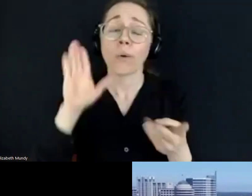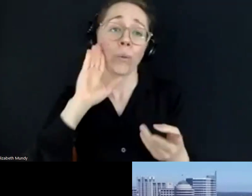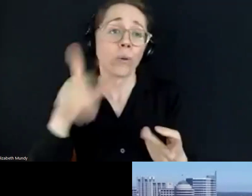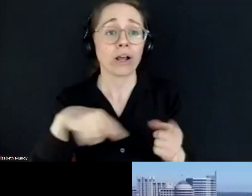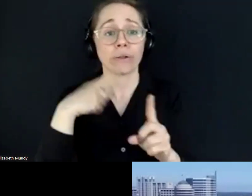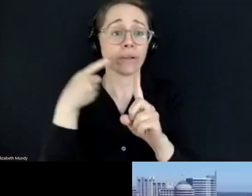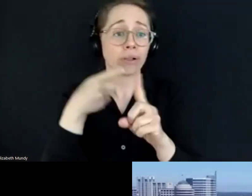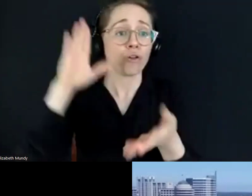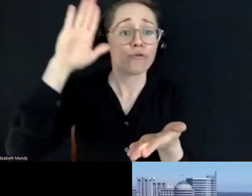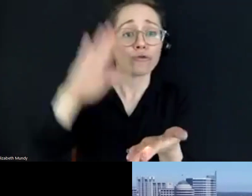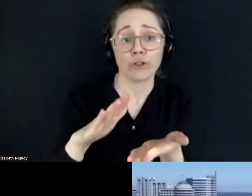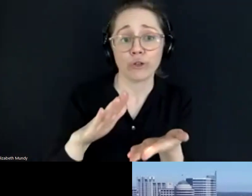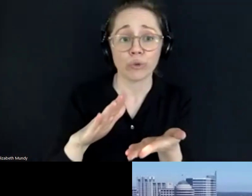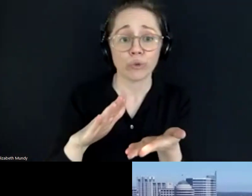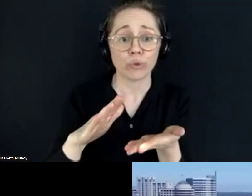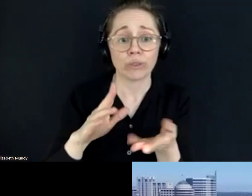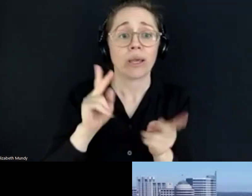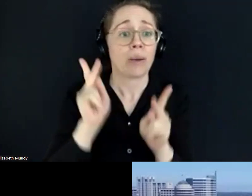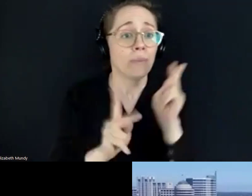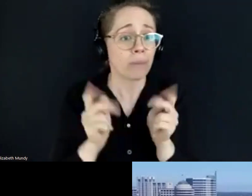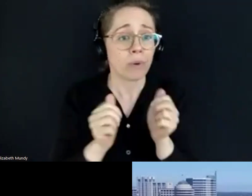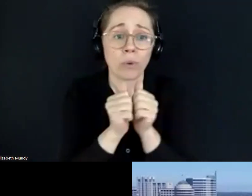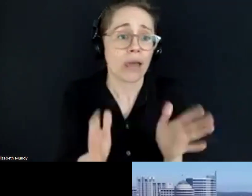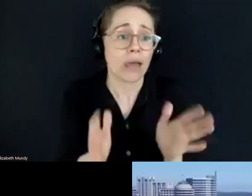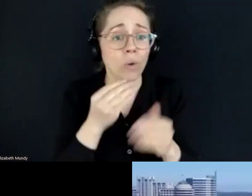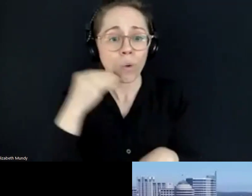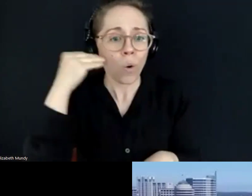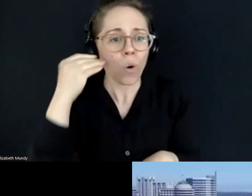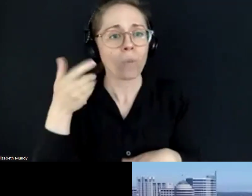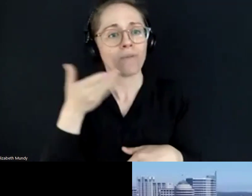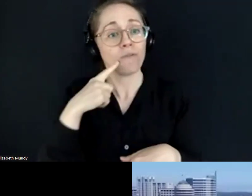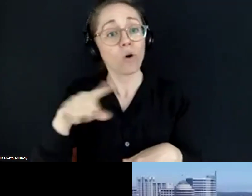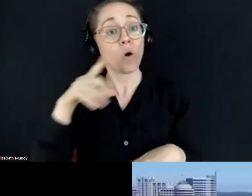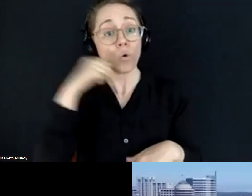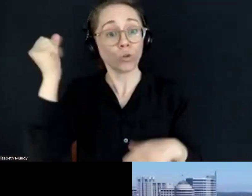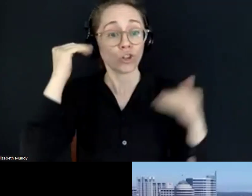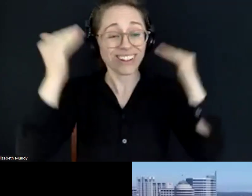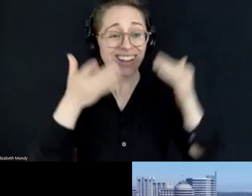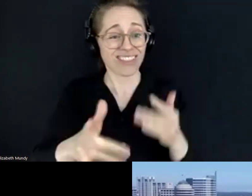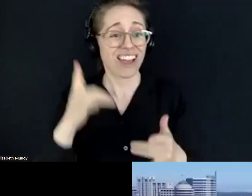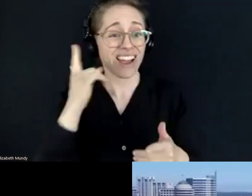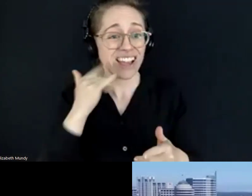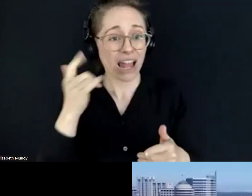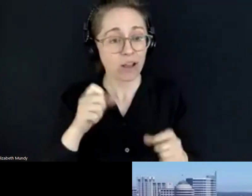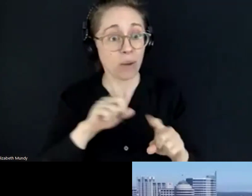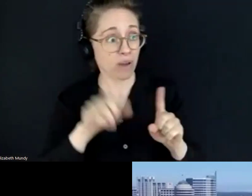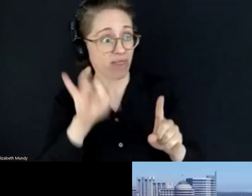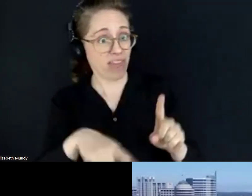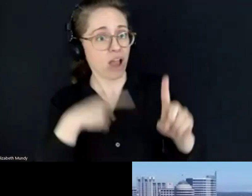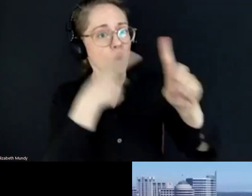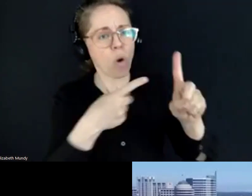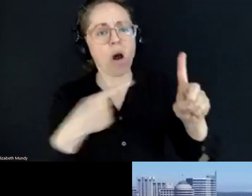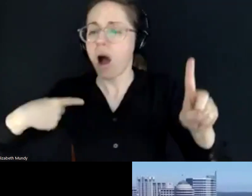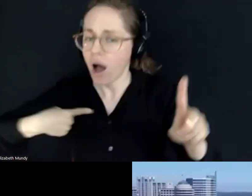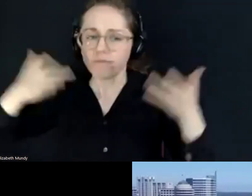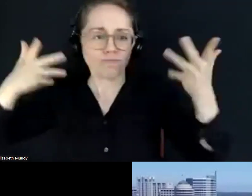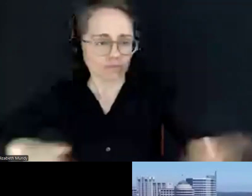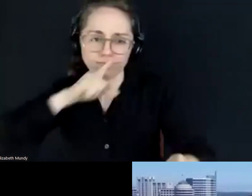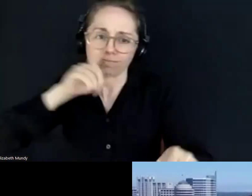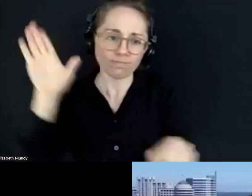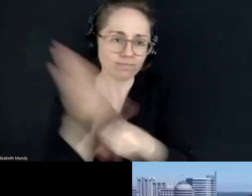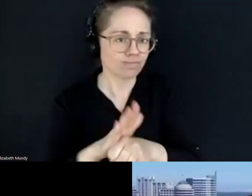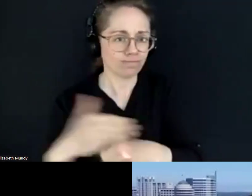ending and preventing homelessness for older adults in the state of California. And that is absolutely something that I am committed to, that my team is committed to, and